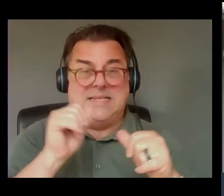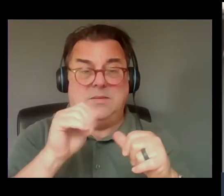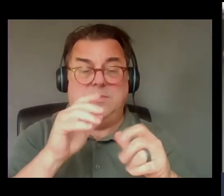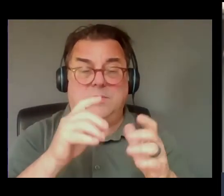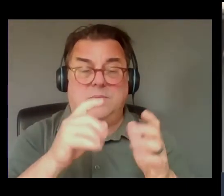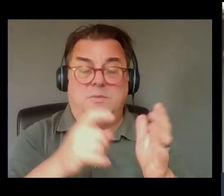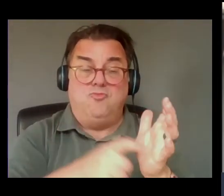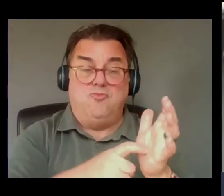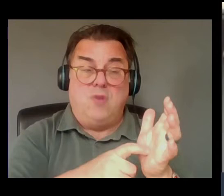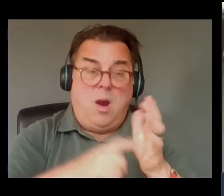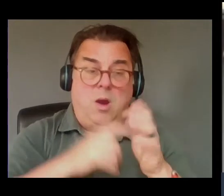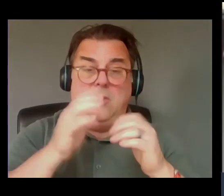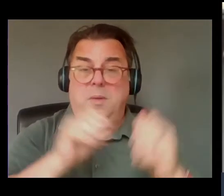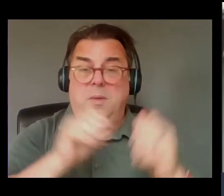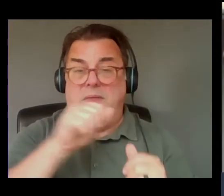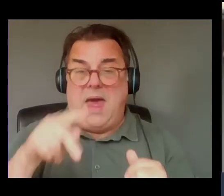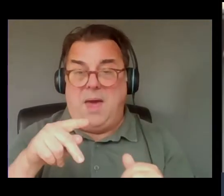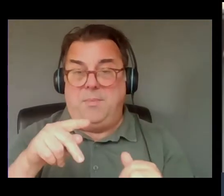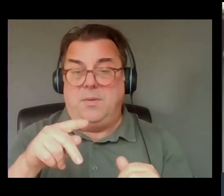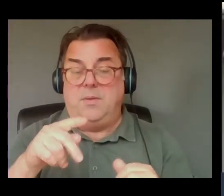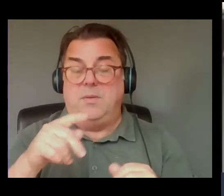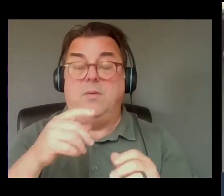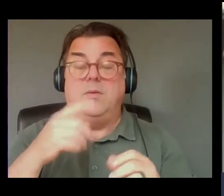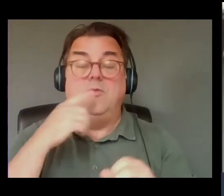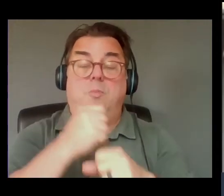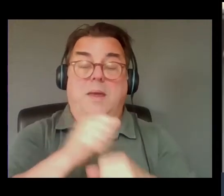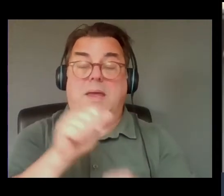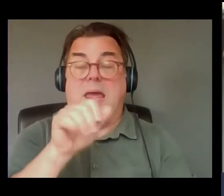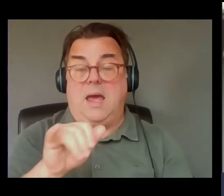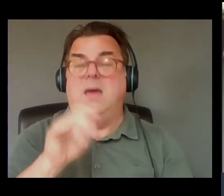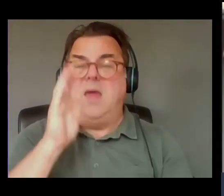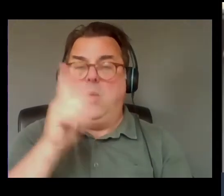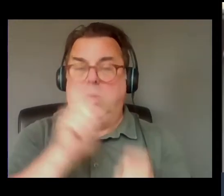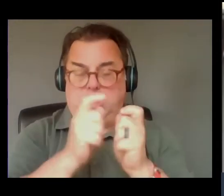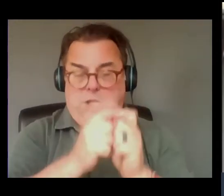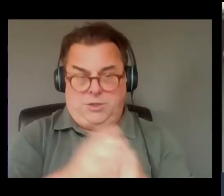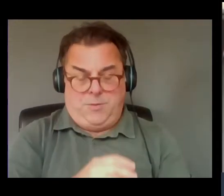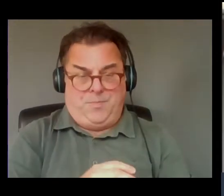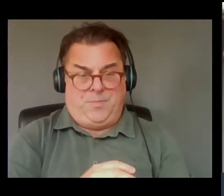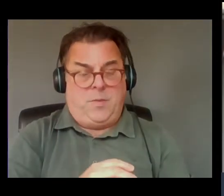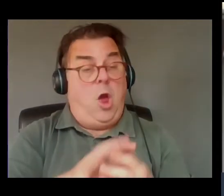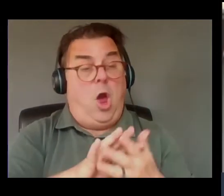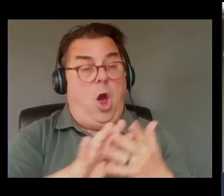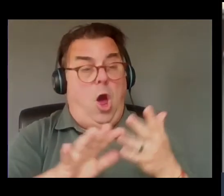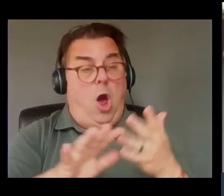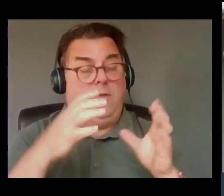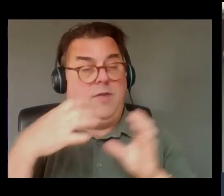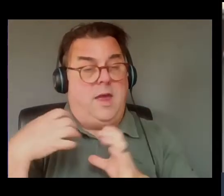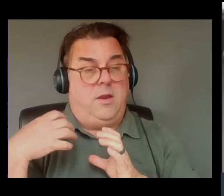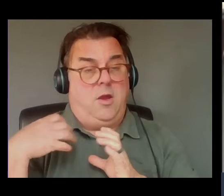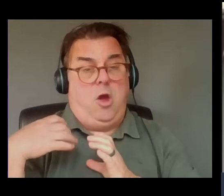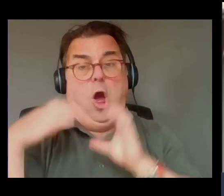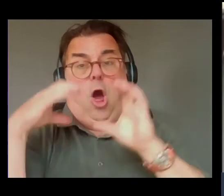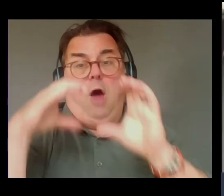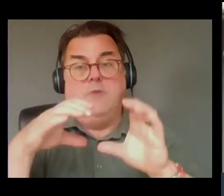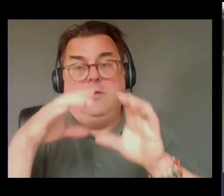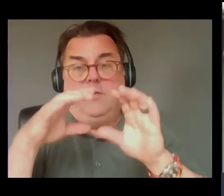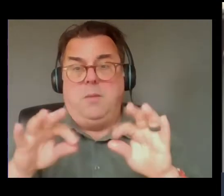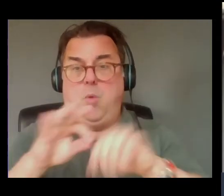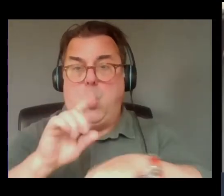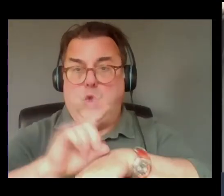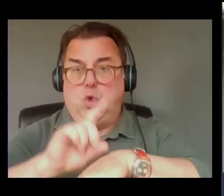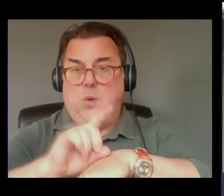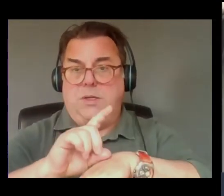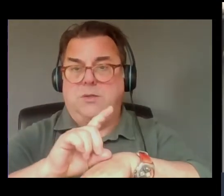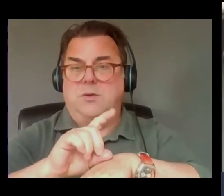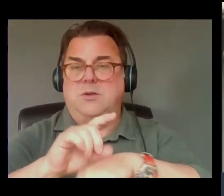building your applications and doing AI. That's going to change. Like, we want to take all of that off of the critical path. We want it to go the same way as